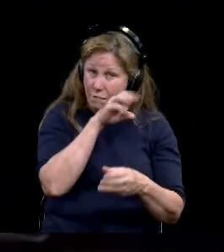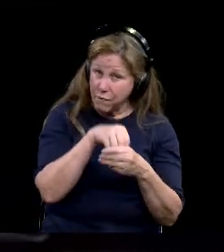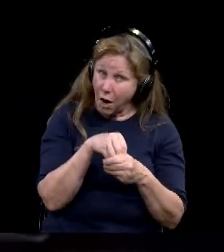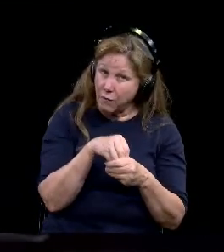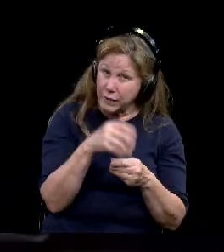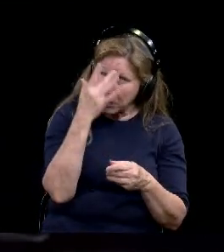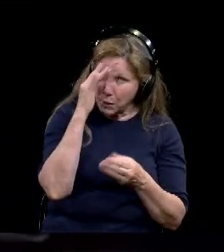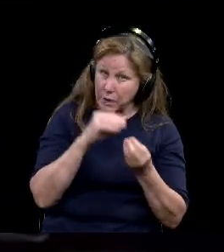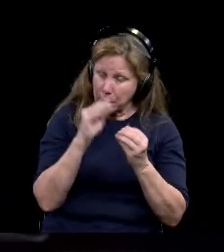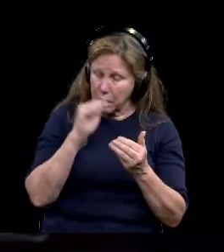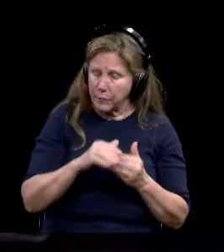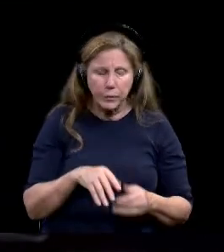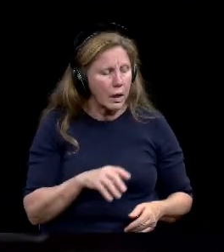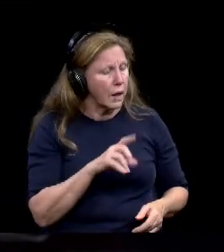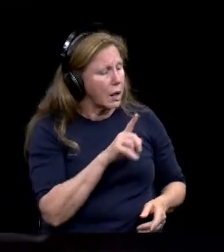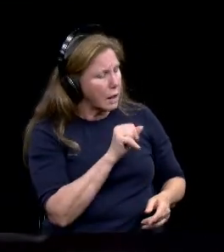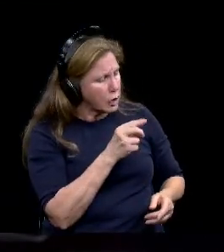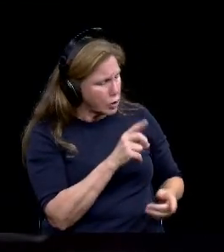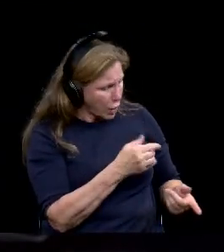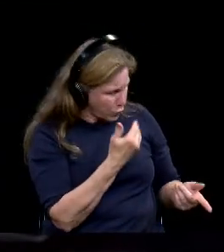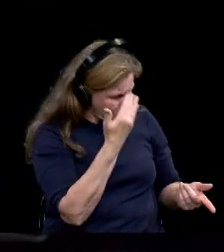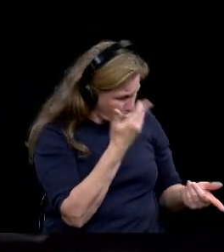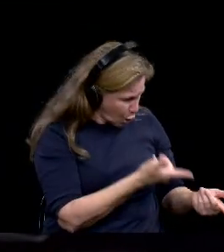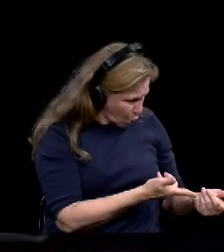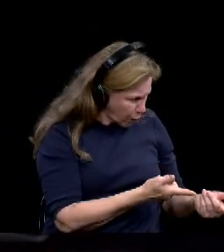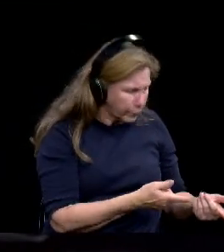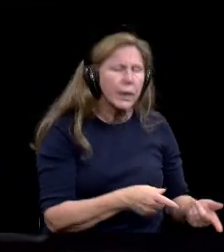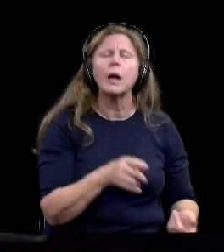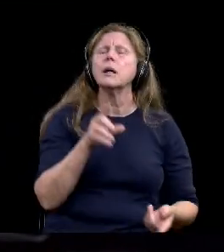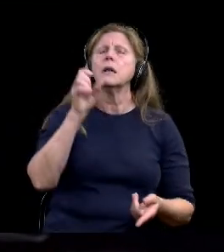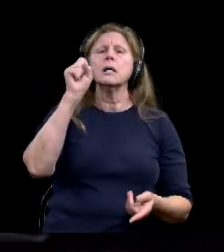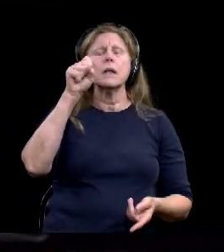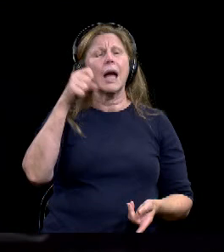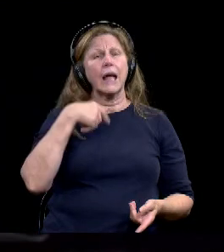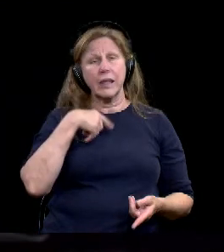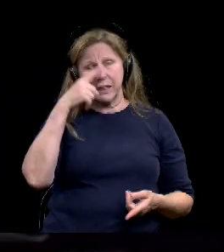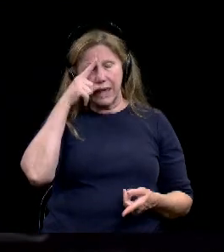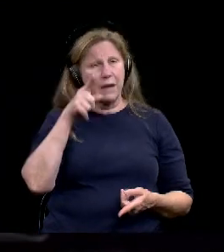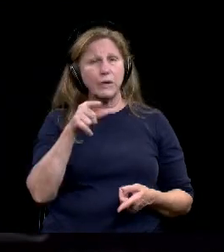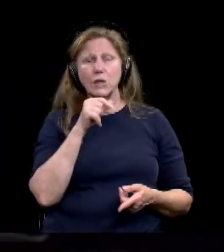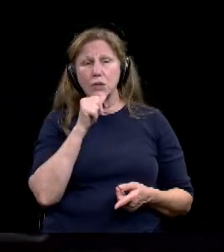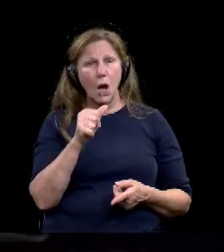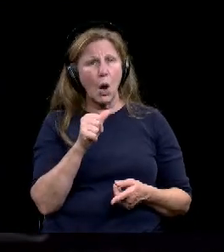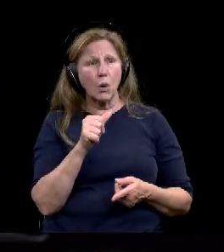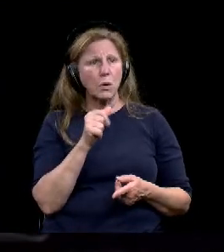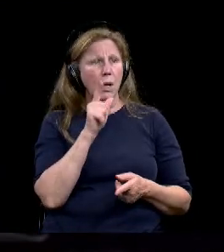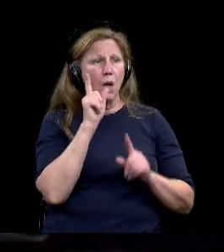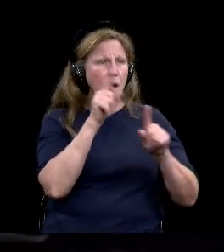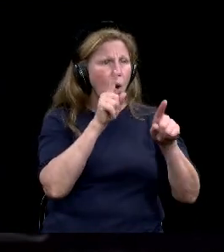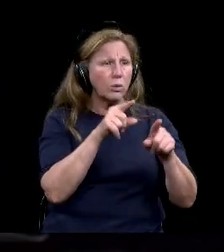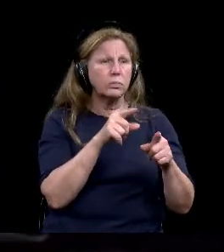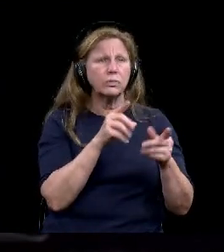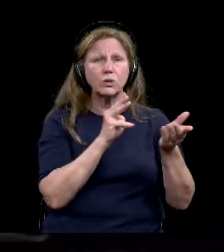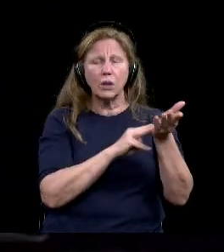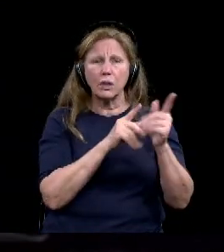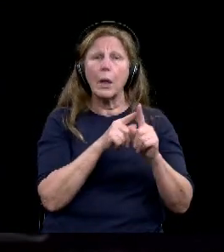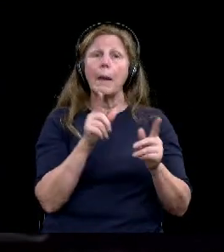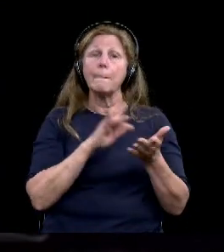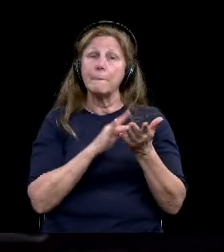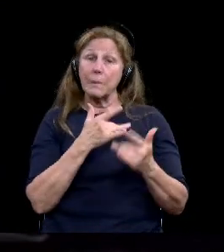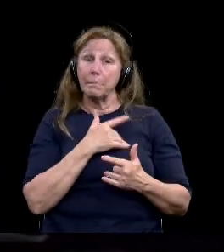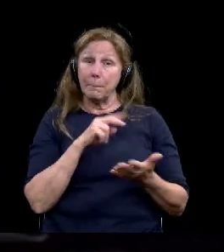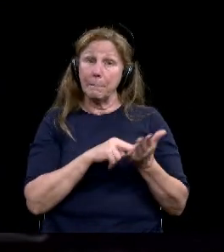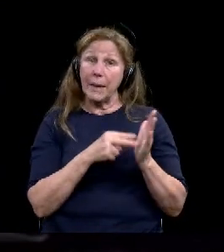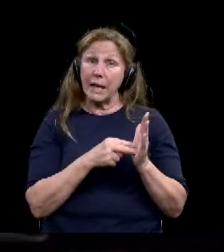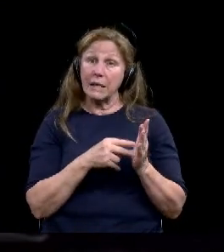healthcare system, you're less likely to try to access this, you know, vaccine opportunities. So that's a part of the education campaign,